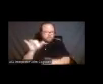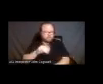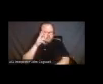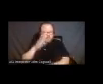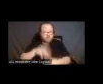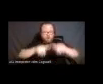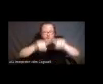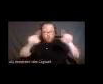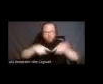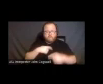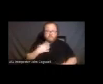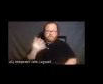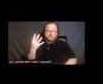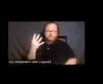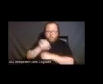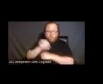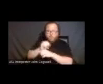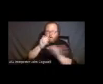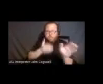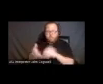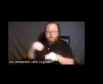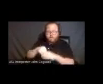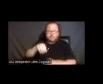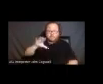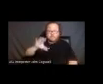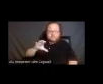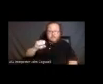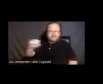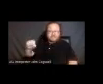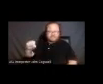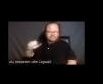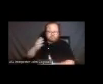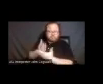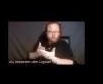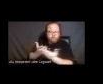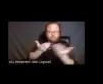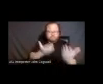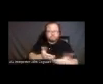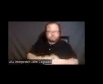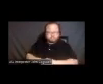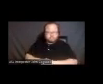4 work plans that are inside our CSS component.